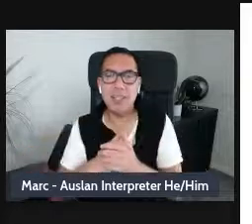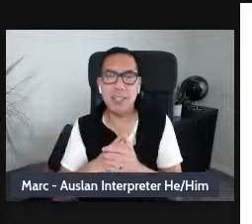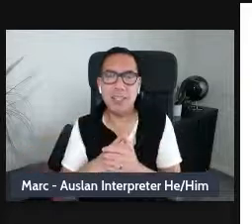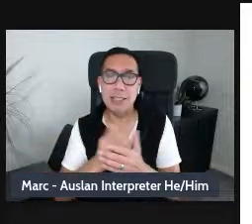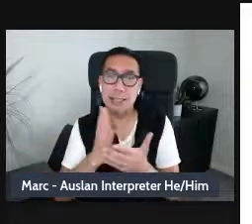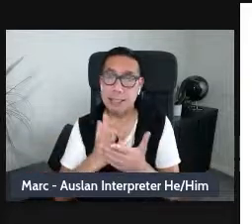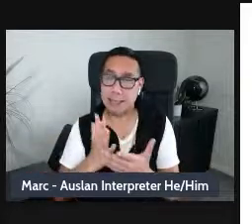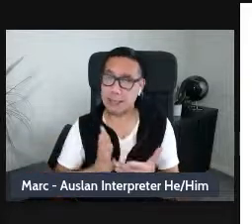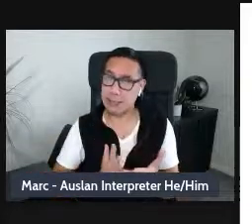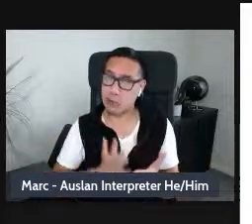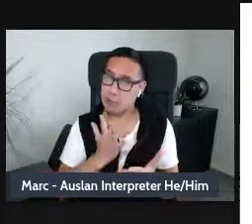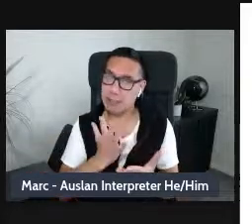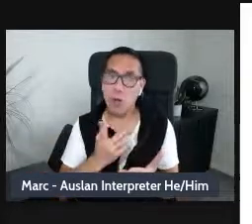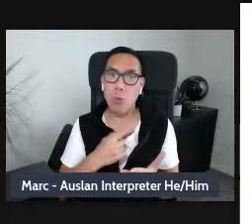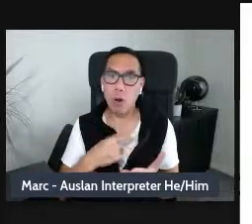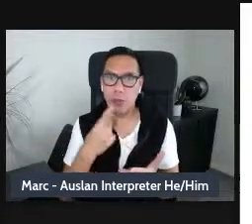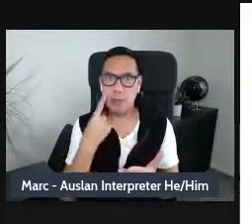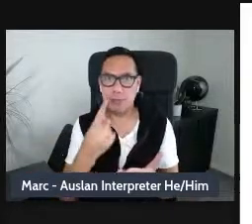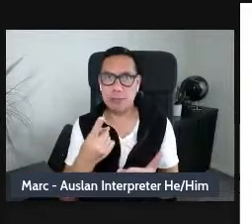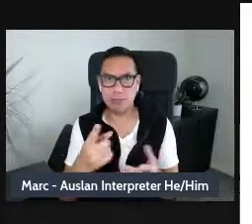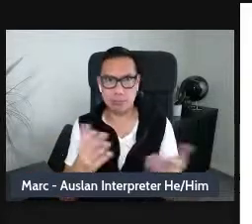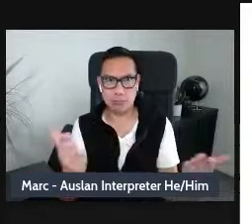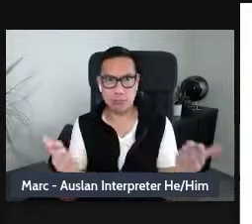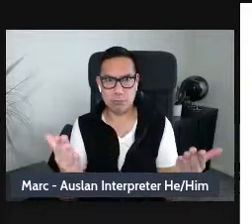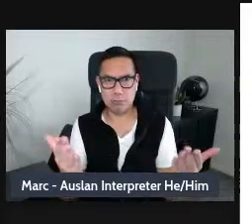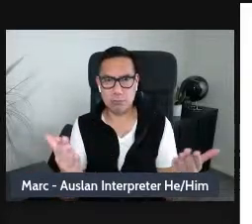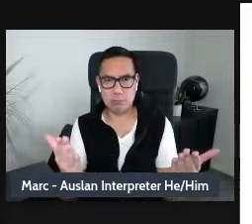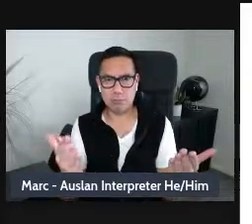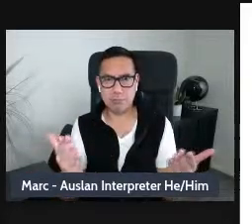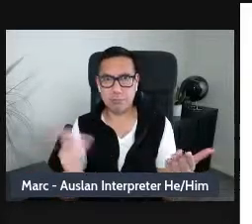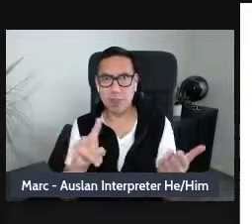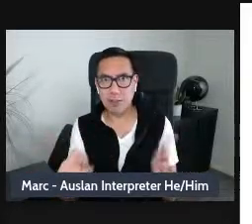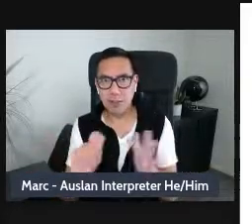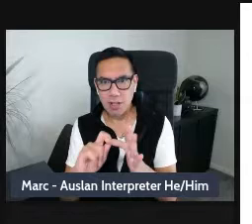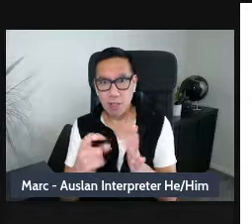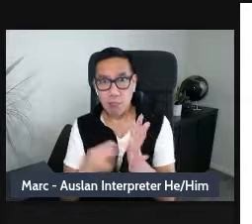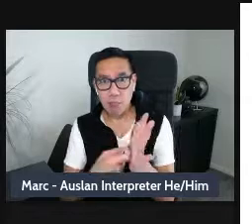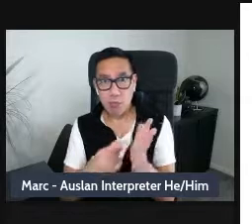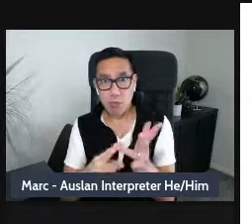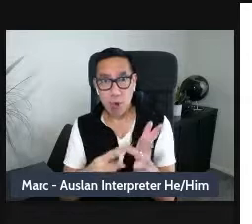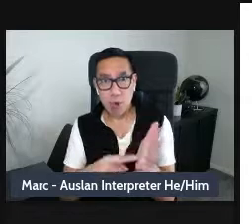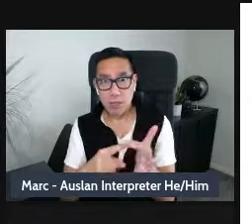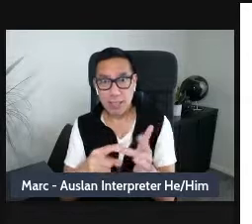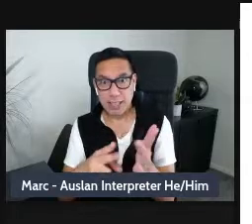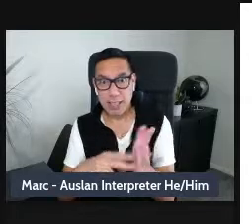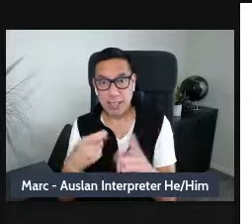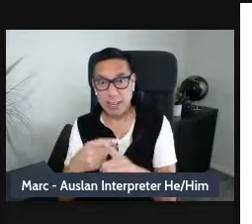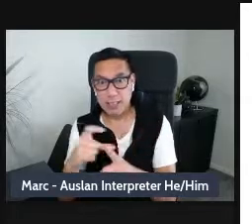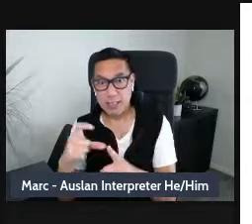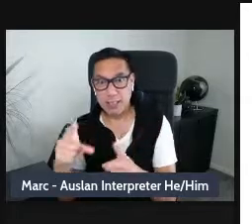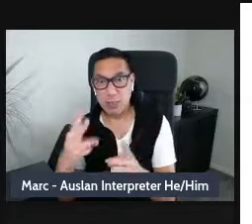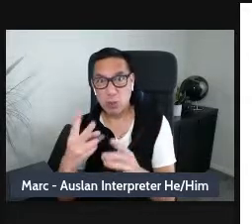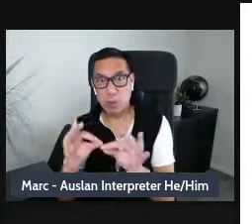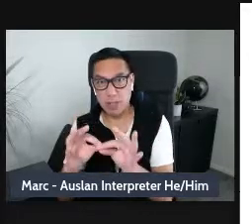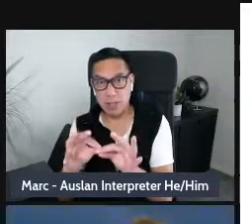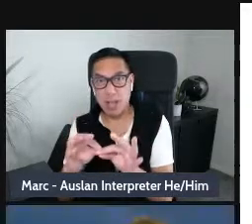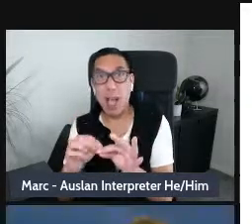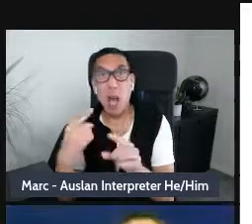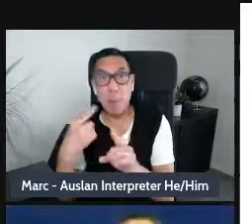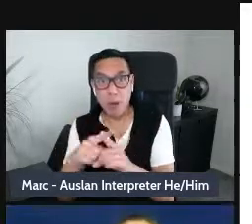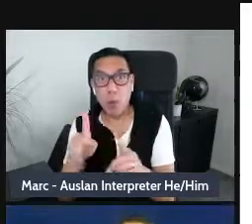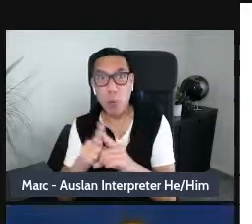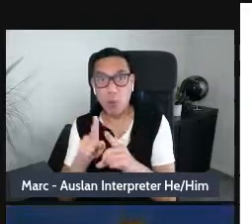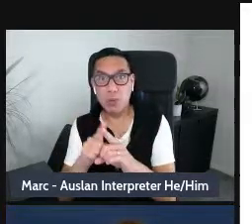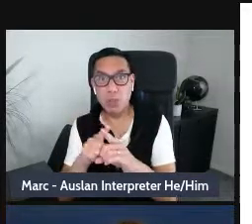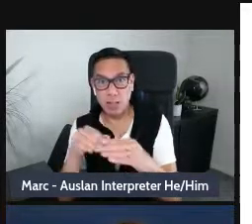a relationship between expression of this protein and the pressure inside the skull. All right, next slide, Jill.